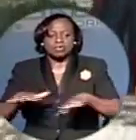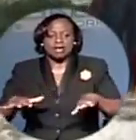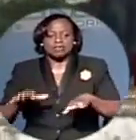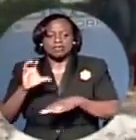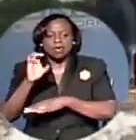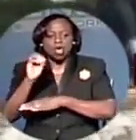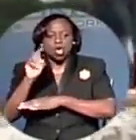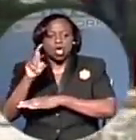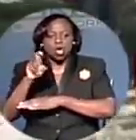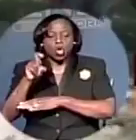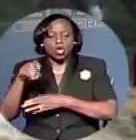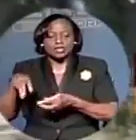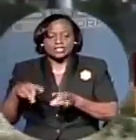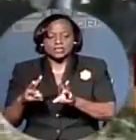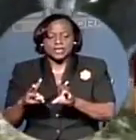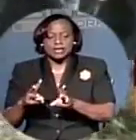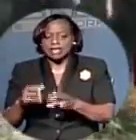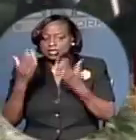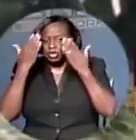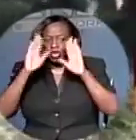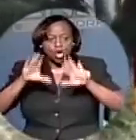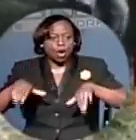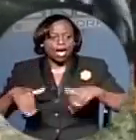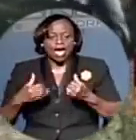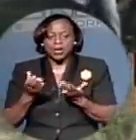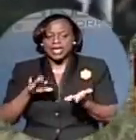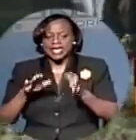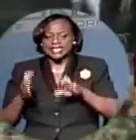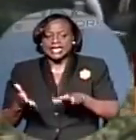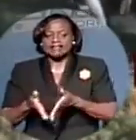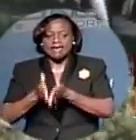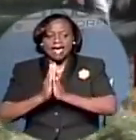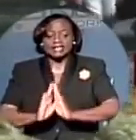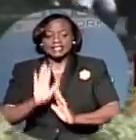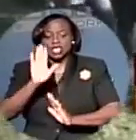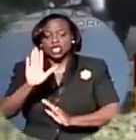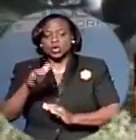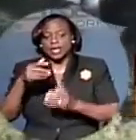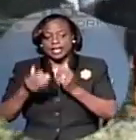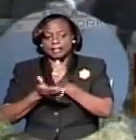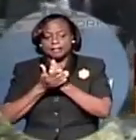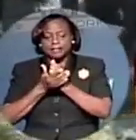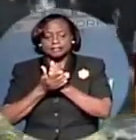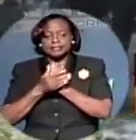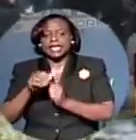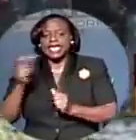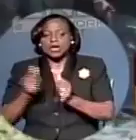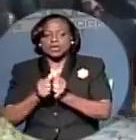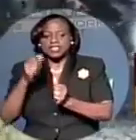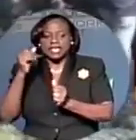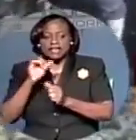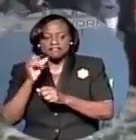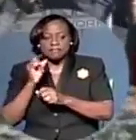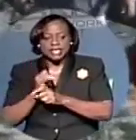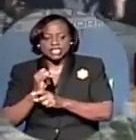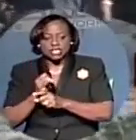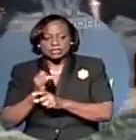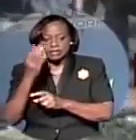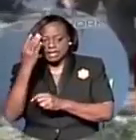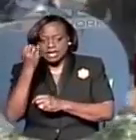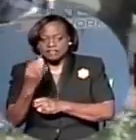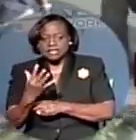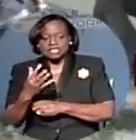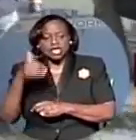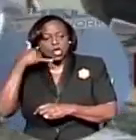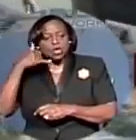died and have no motive at this point. They're asking your help in solving this latest murder. Anyone with information is asked to contact police